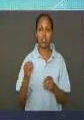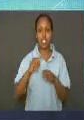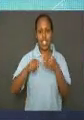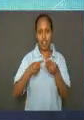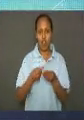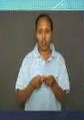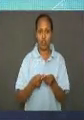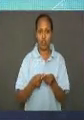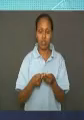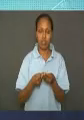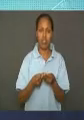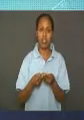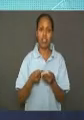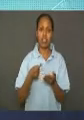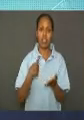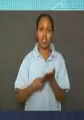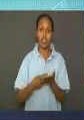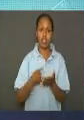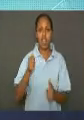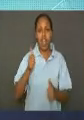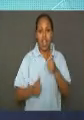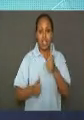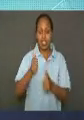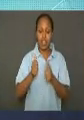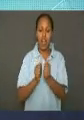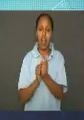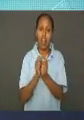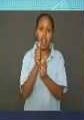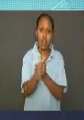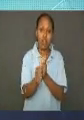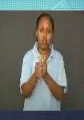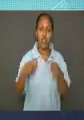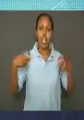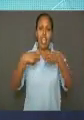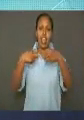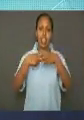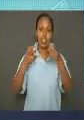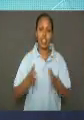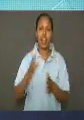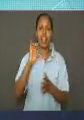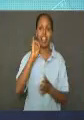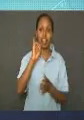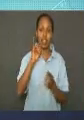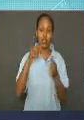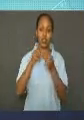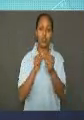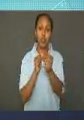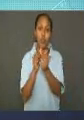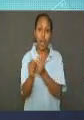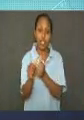Therefore, it either allows an electrical current to